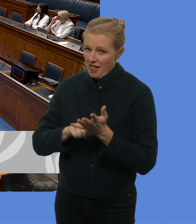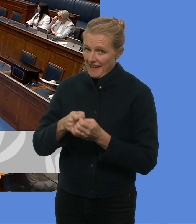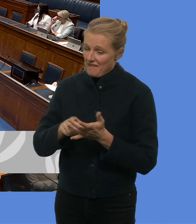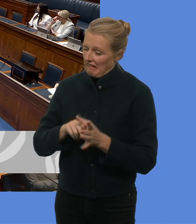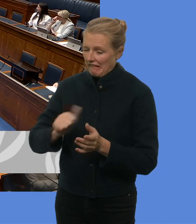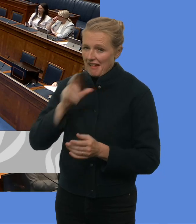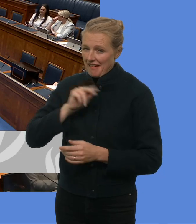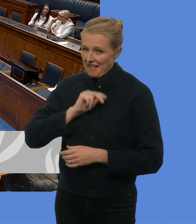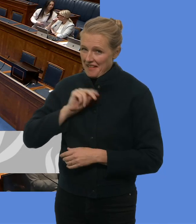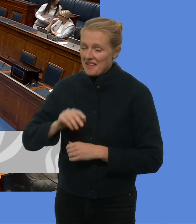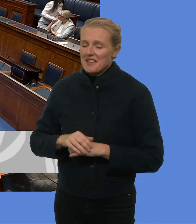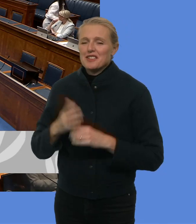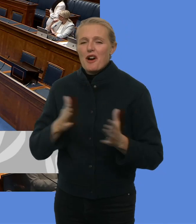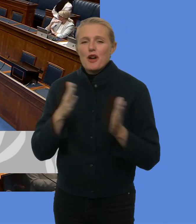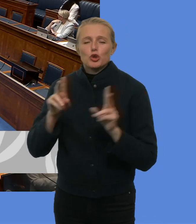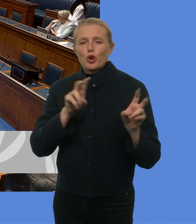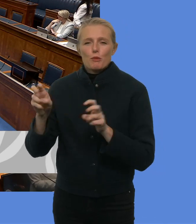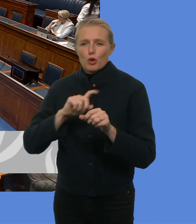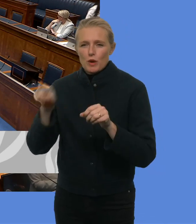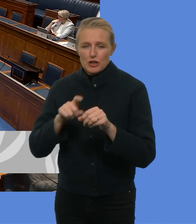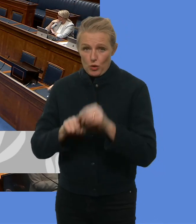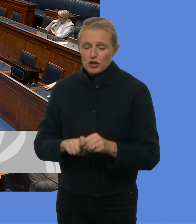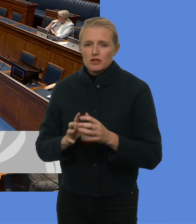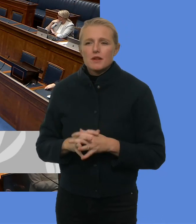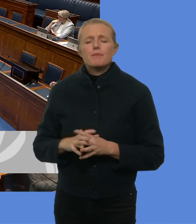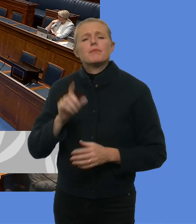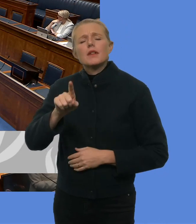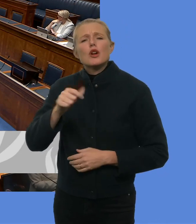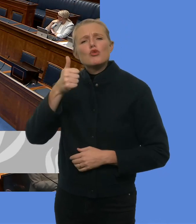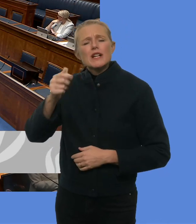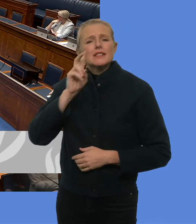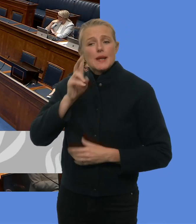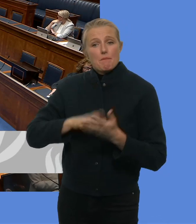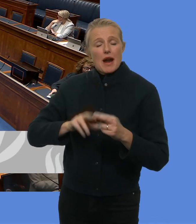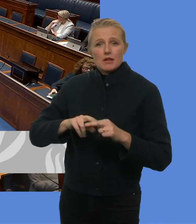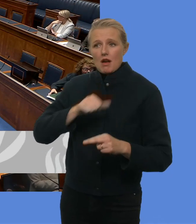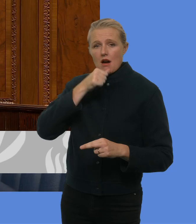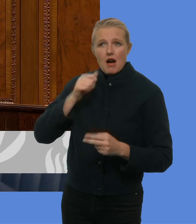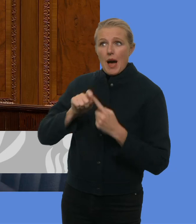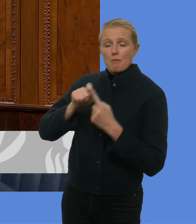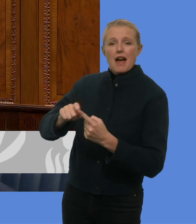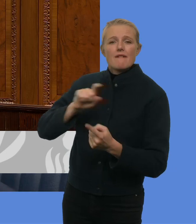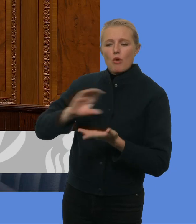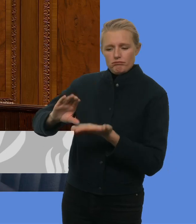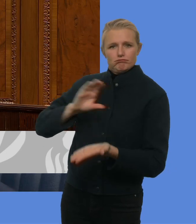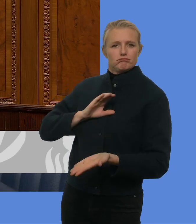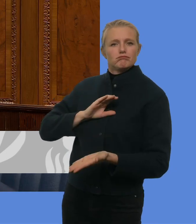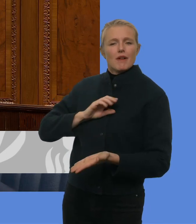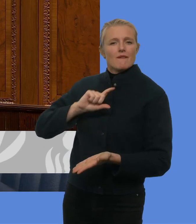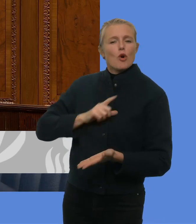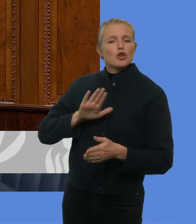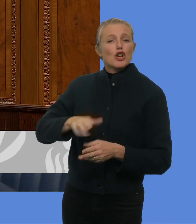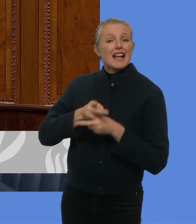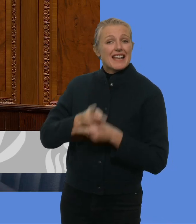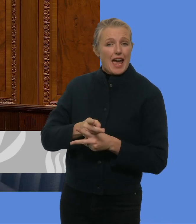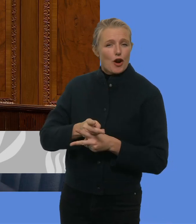Minister, it's been great to see parents avail of the NI childcare subsidy scheme announced in May of this year, but in a recent answer it indicated that